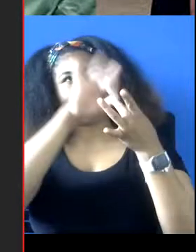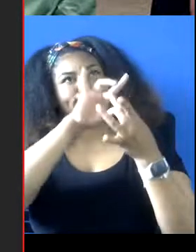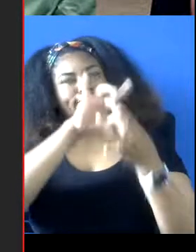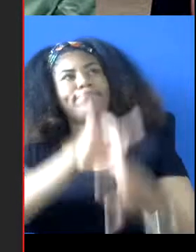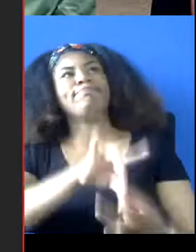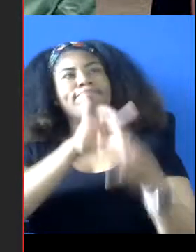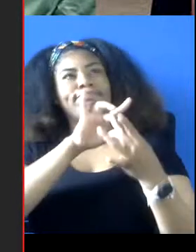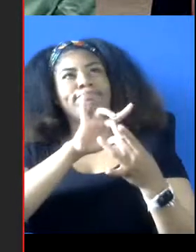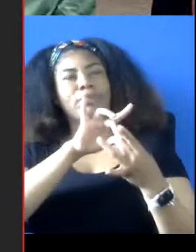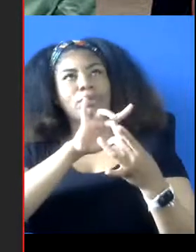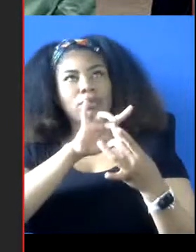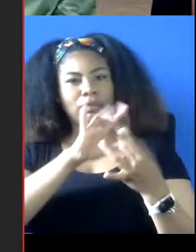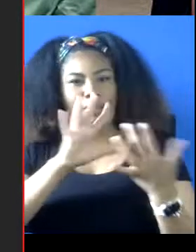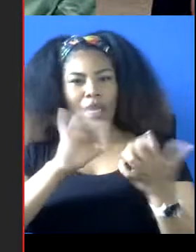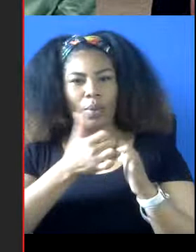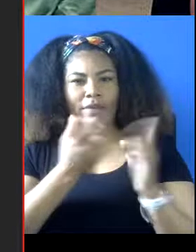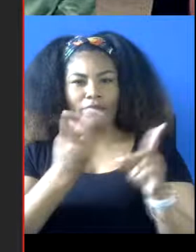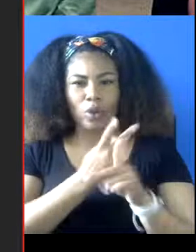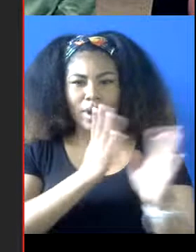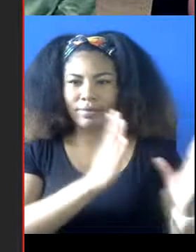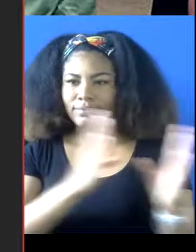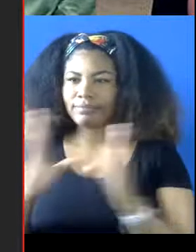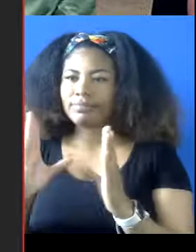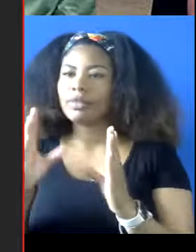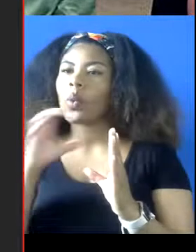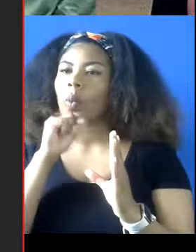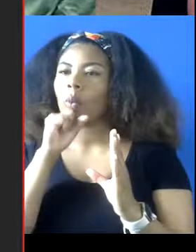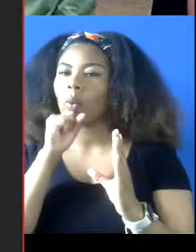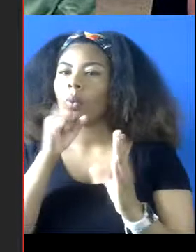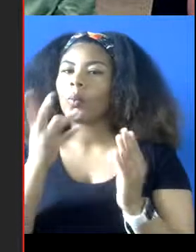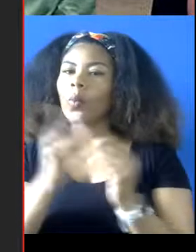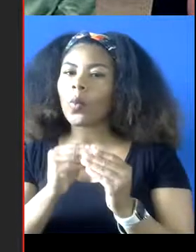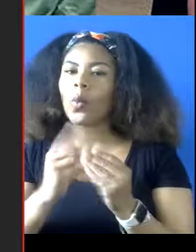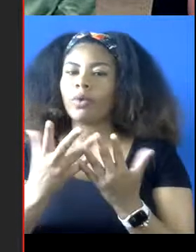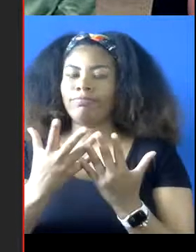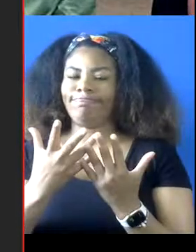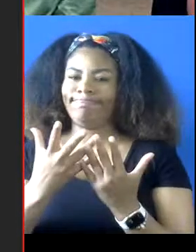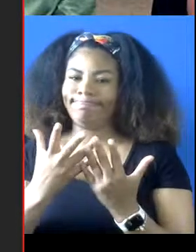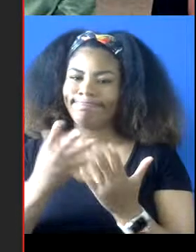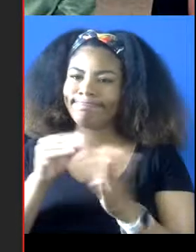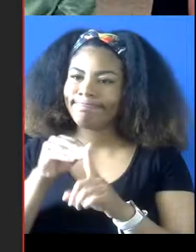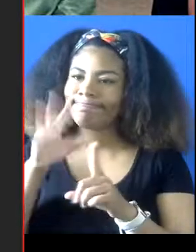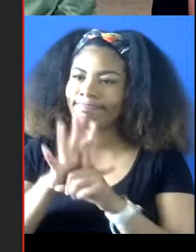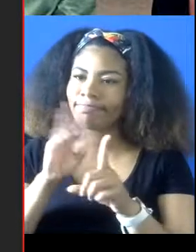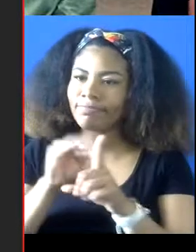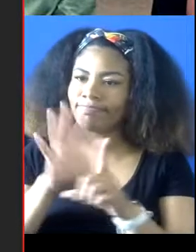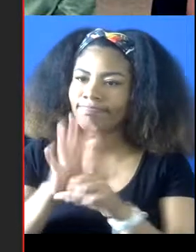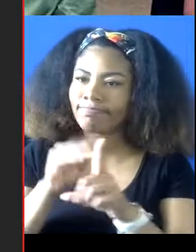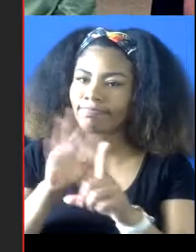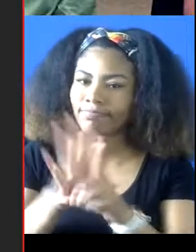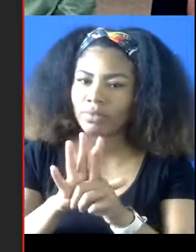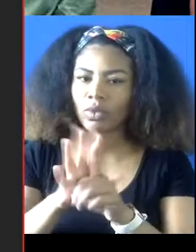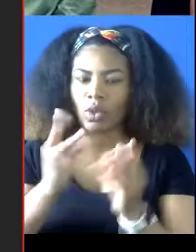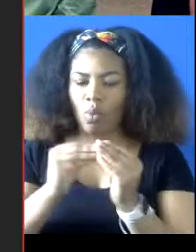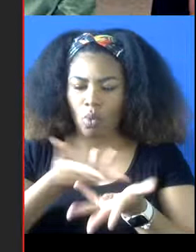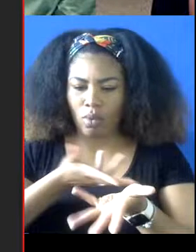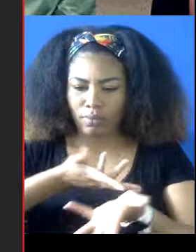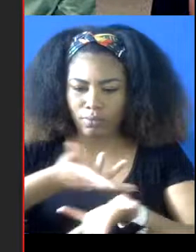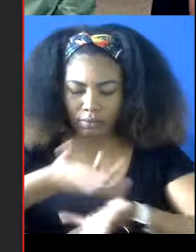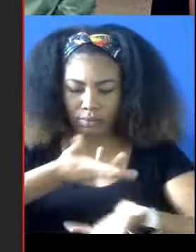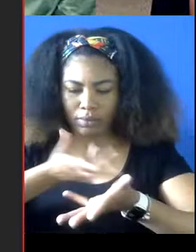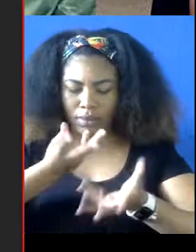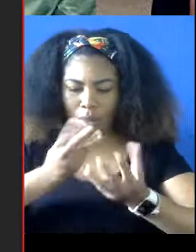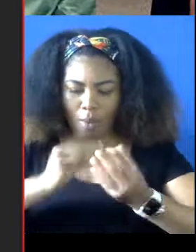that through engagement. And that and so the more that students engage, the